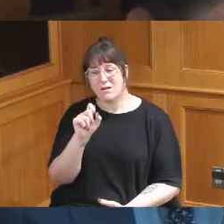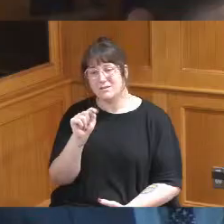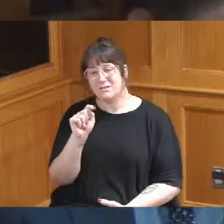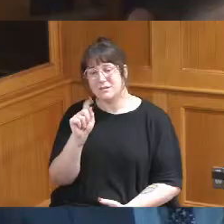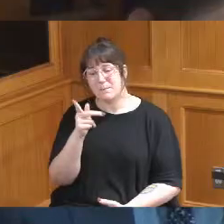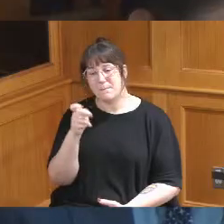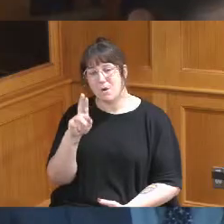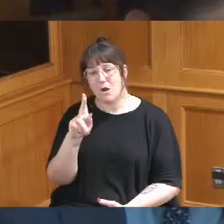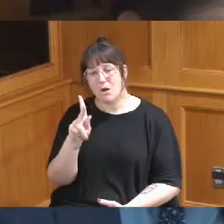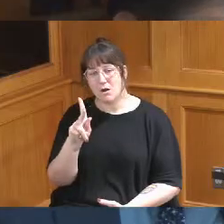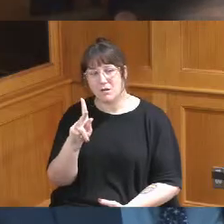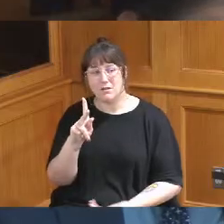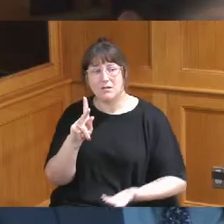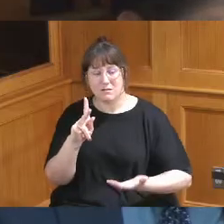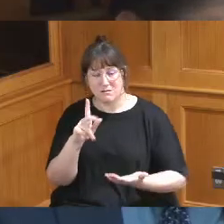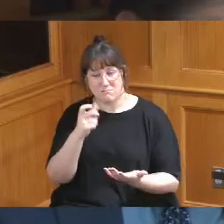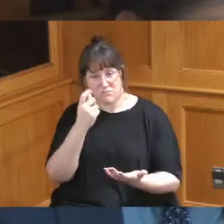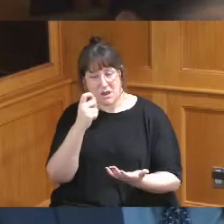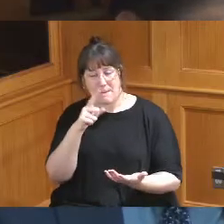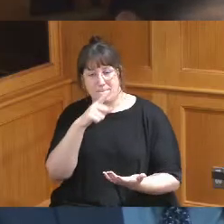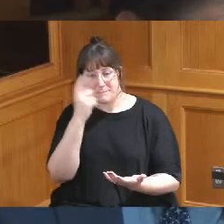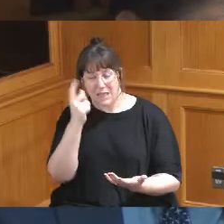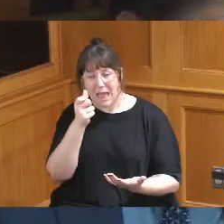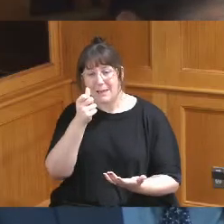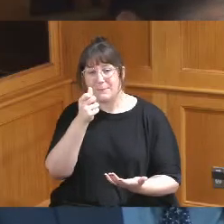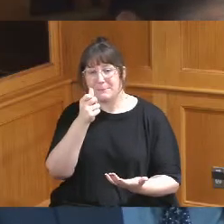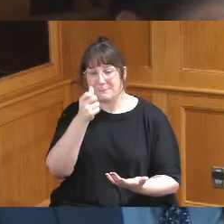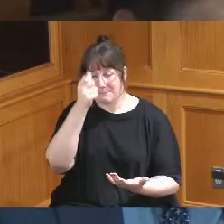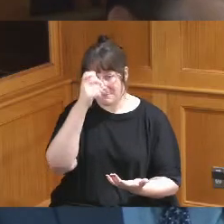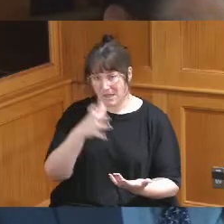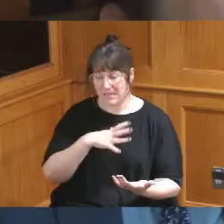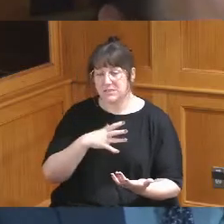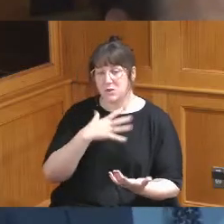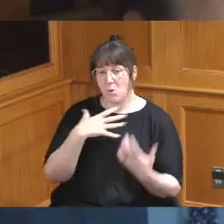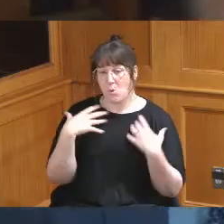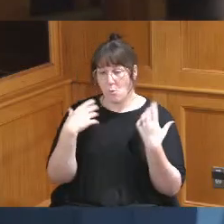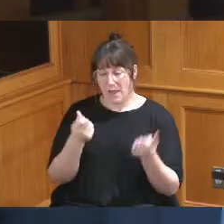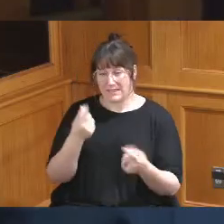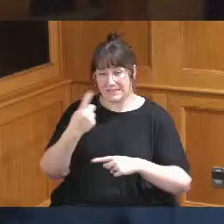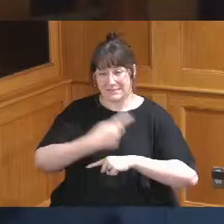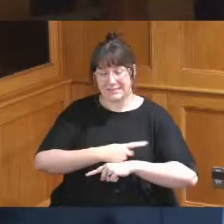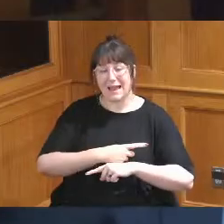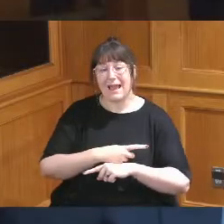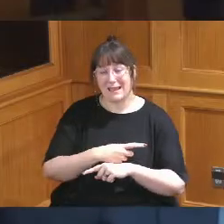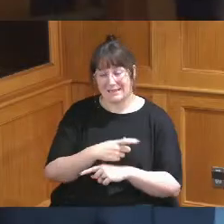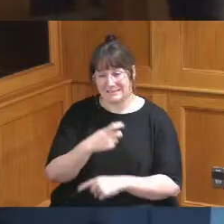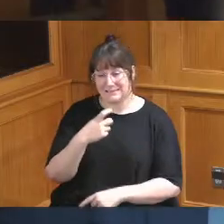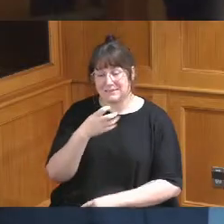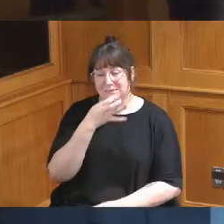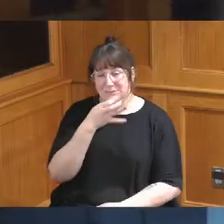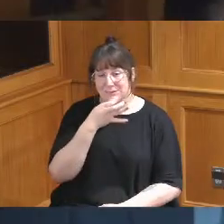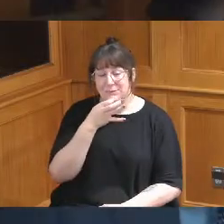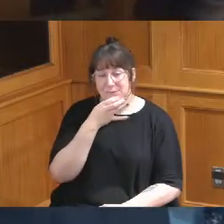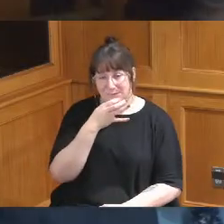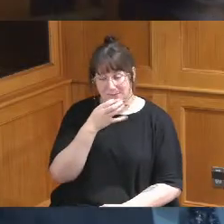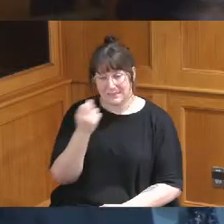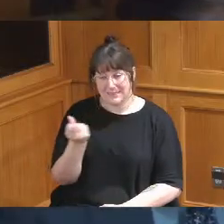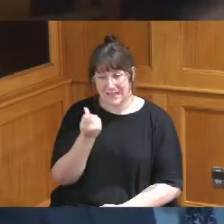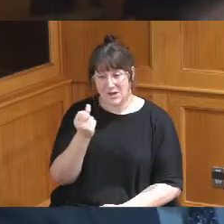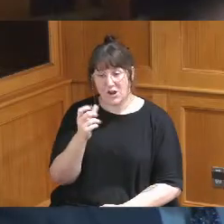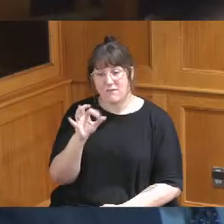that Black Men's Wellness Day is this Saturday, and it's going to be in Forest